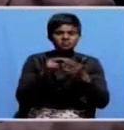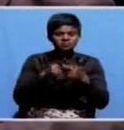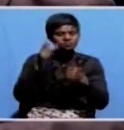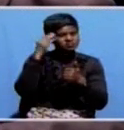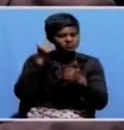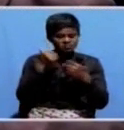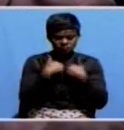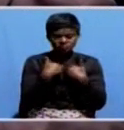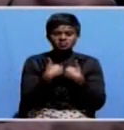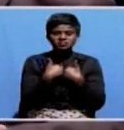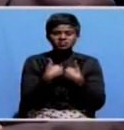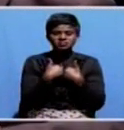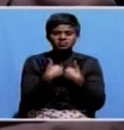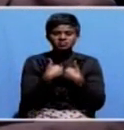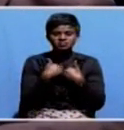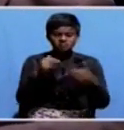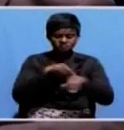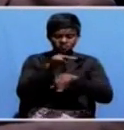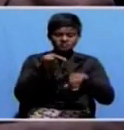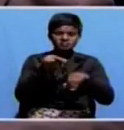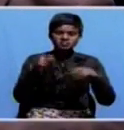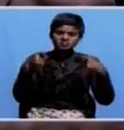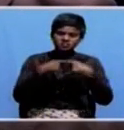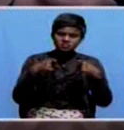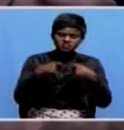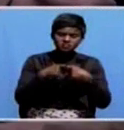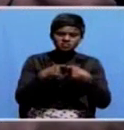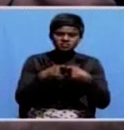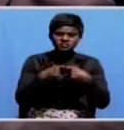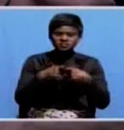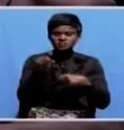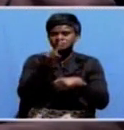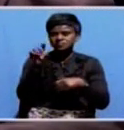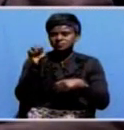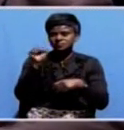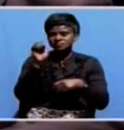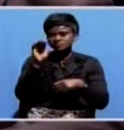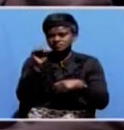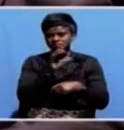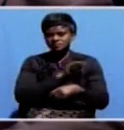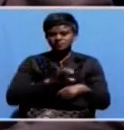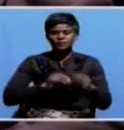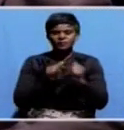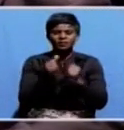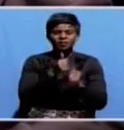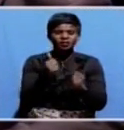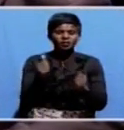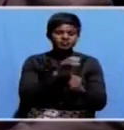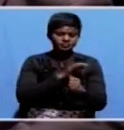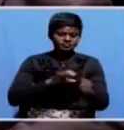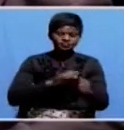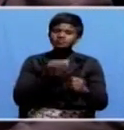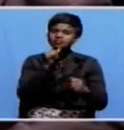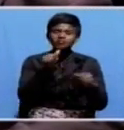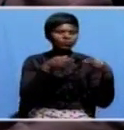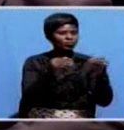like ZESCO, National Commercial Bank, and other utilities were not